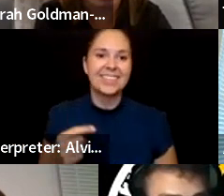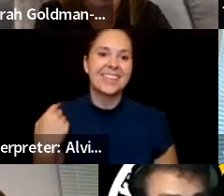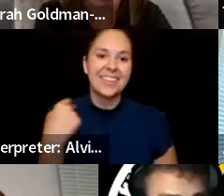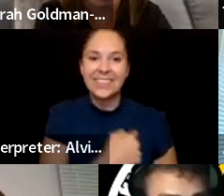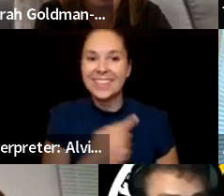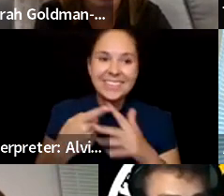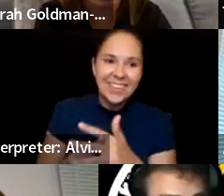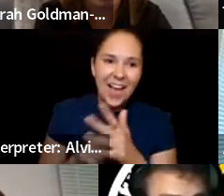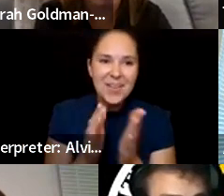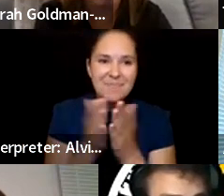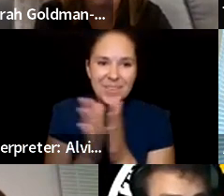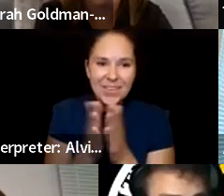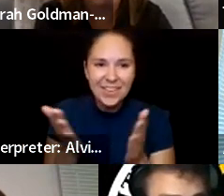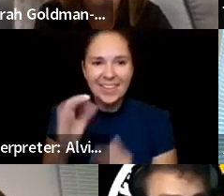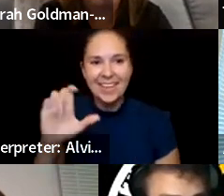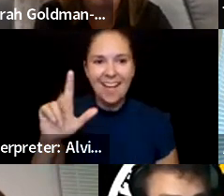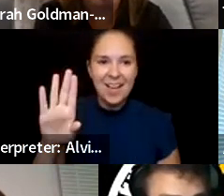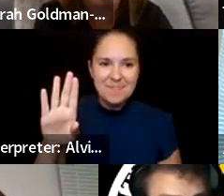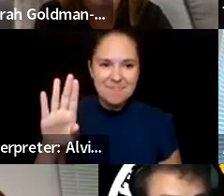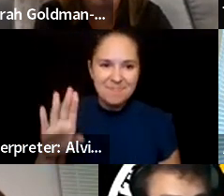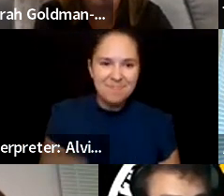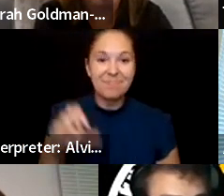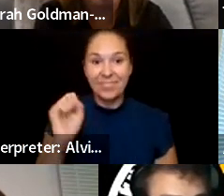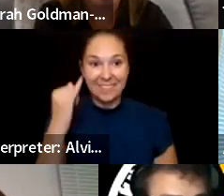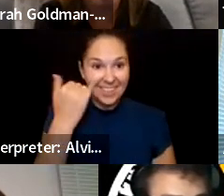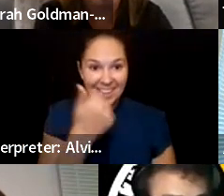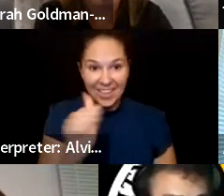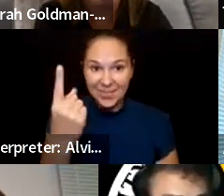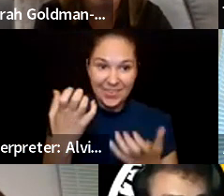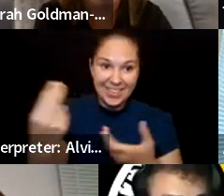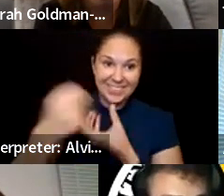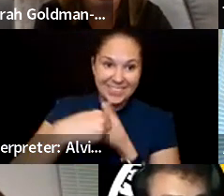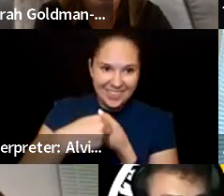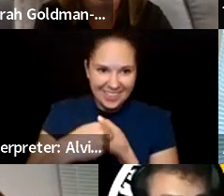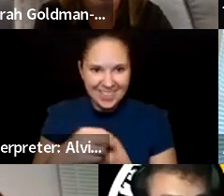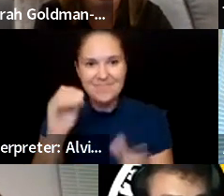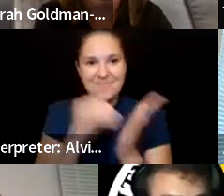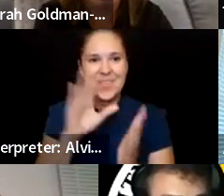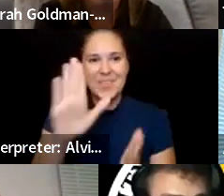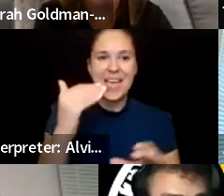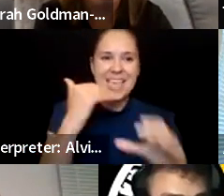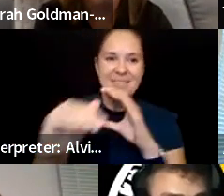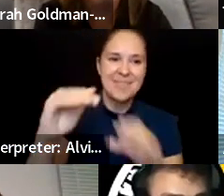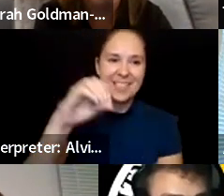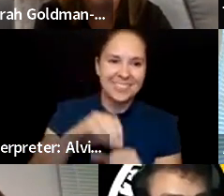started a book club. So if anybody want to join, just Send me an email.